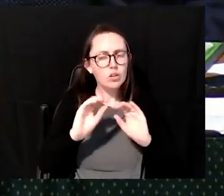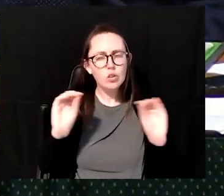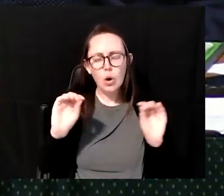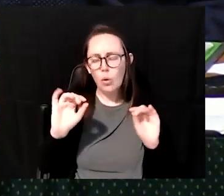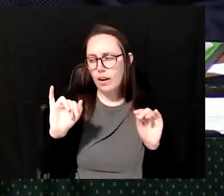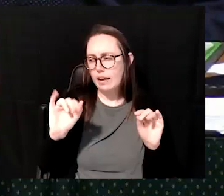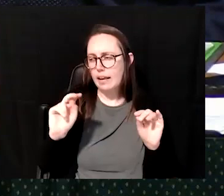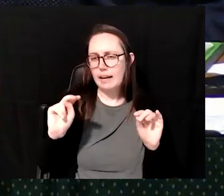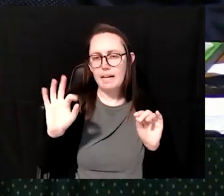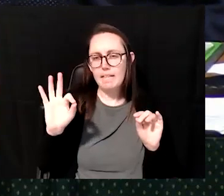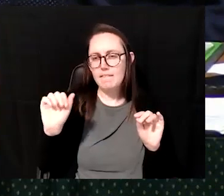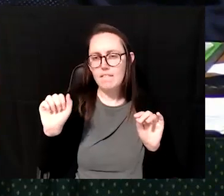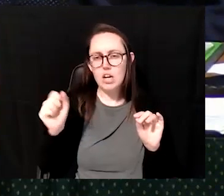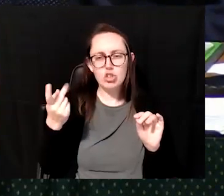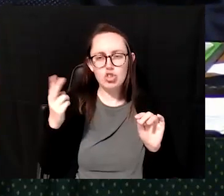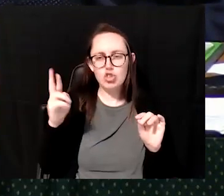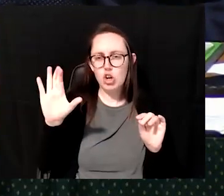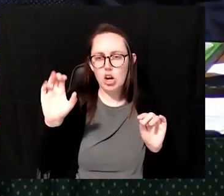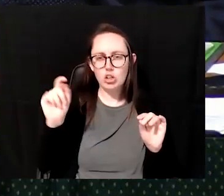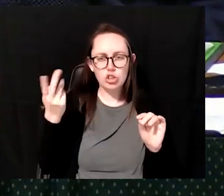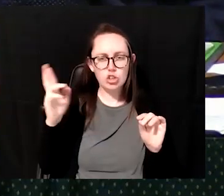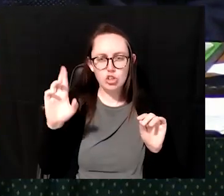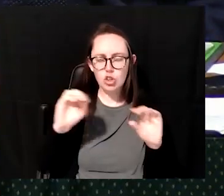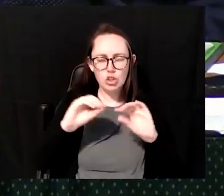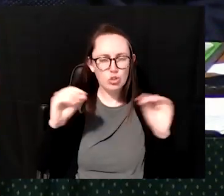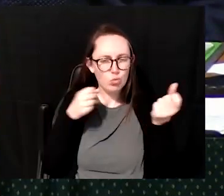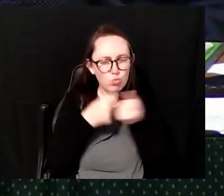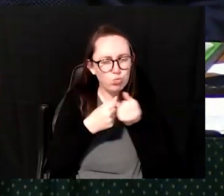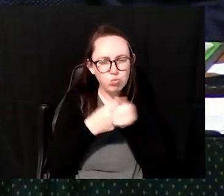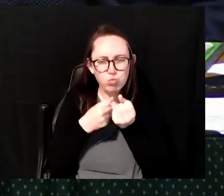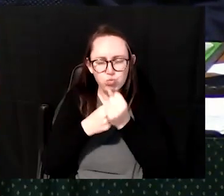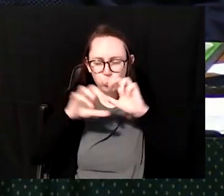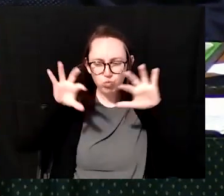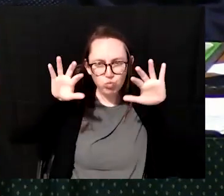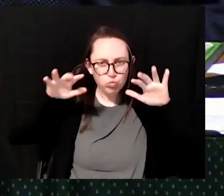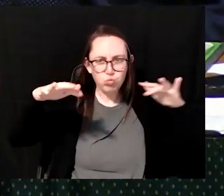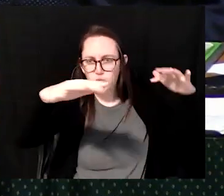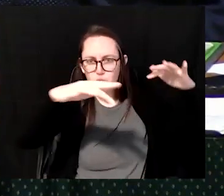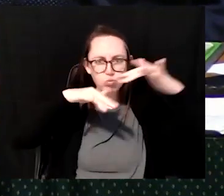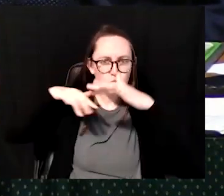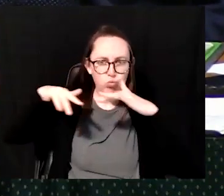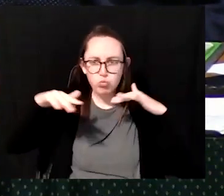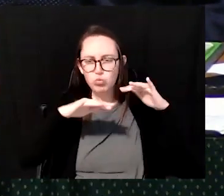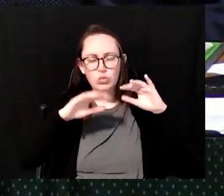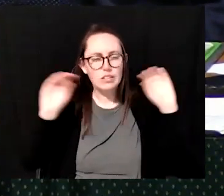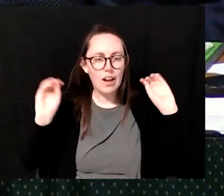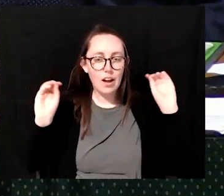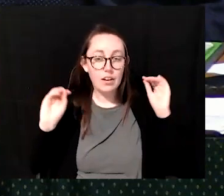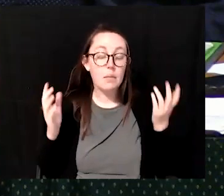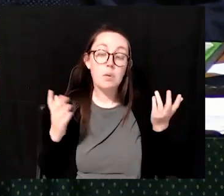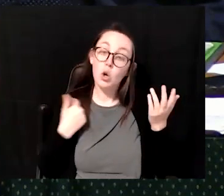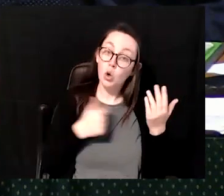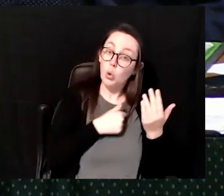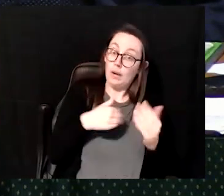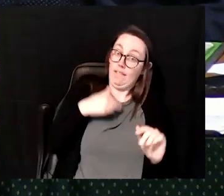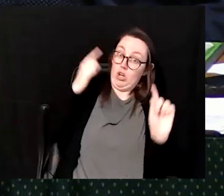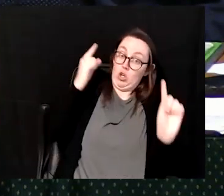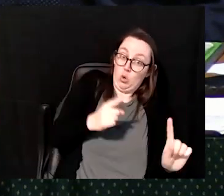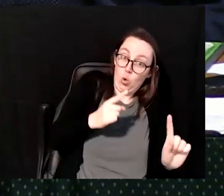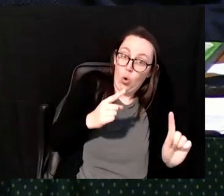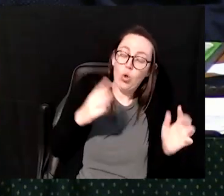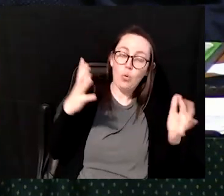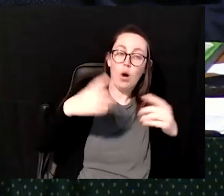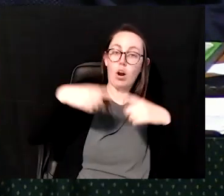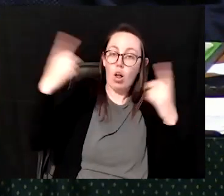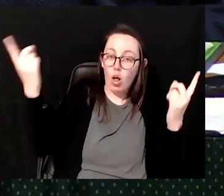than our goal of um finding Alternatives leasing meeting